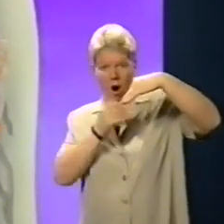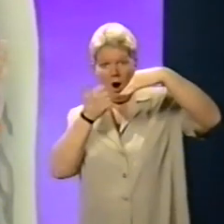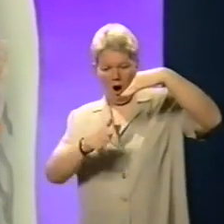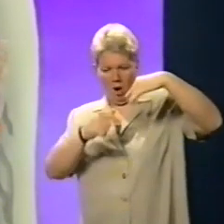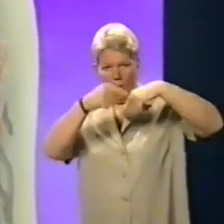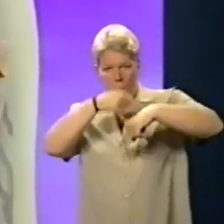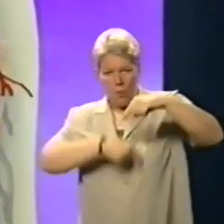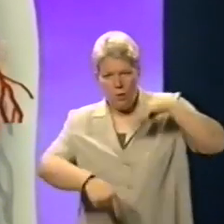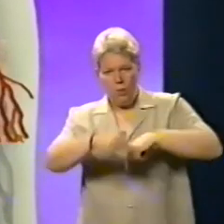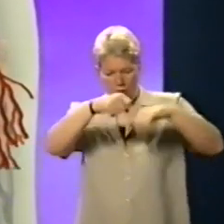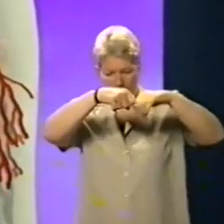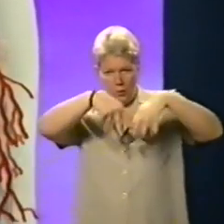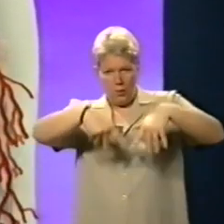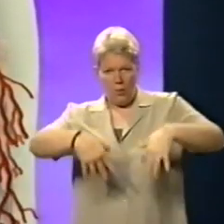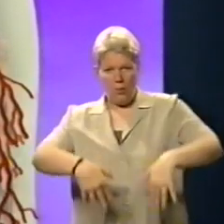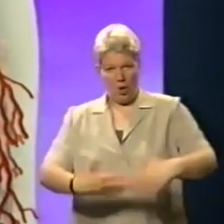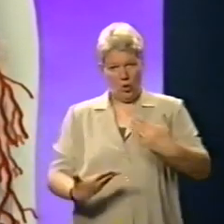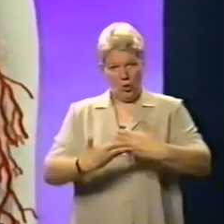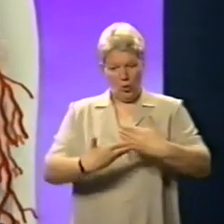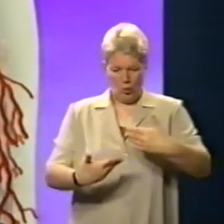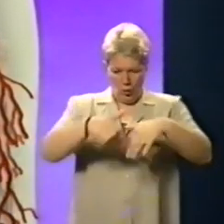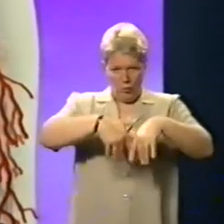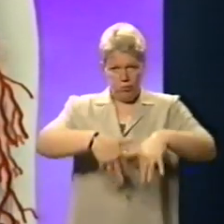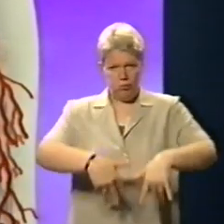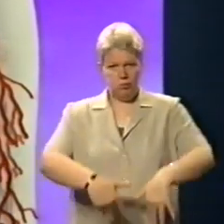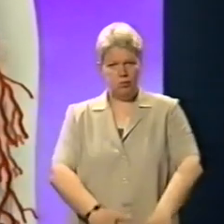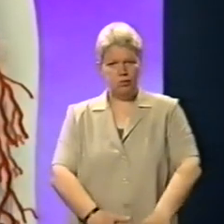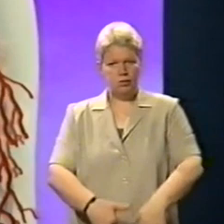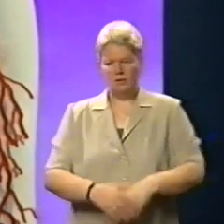circulation and promote the growth of new blood vessels.